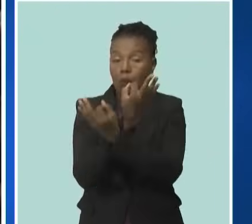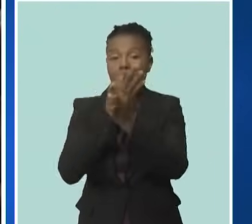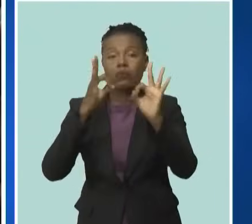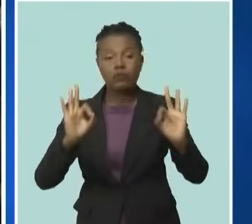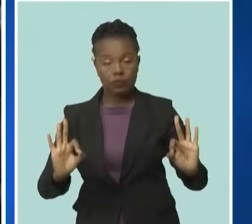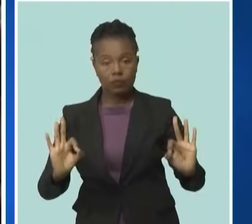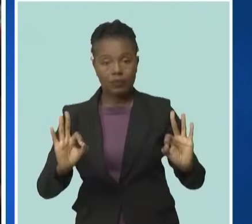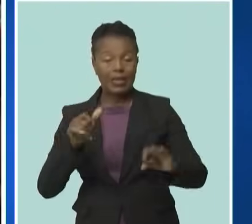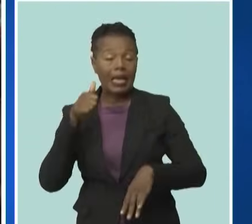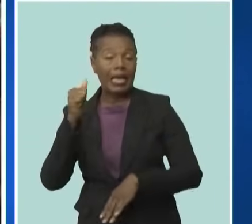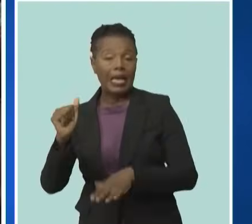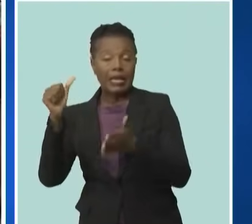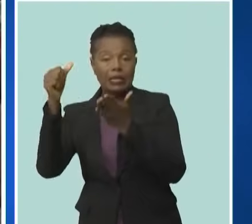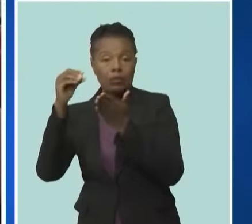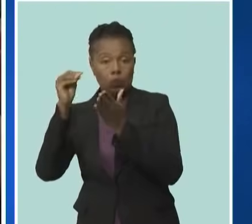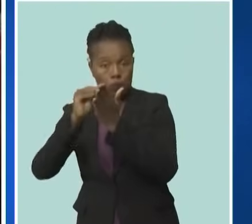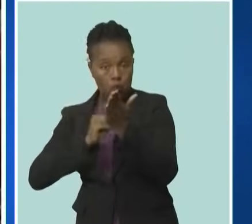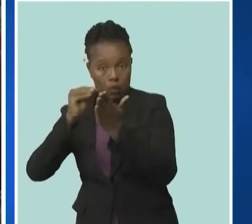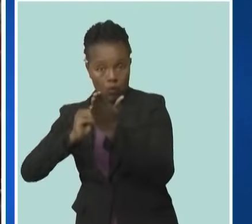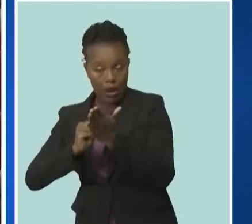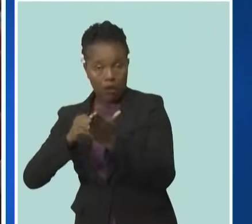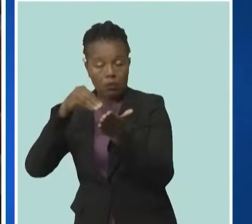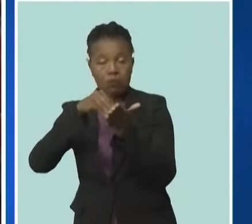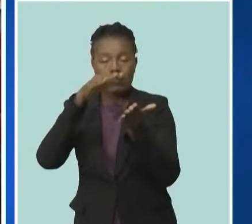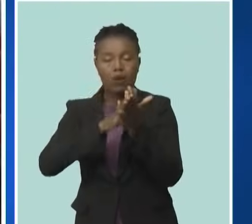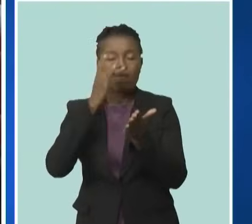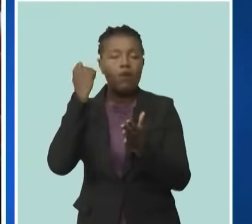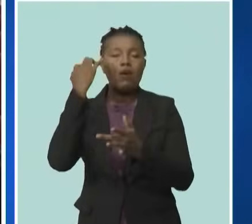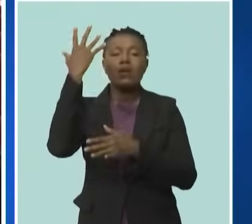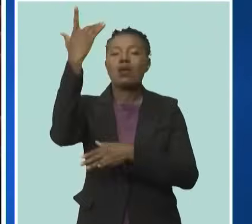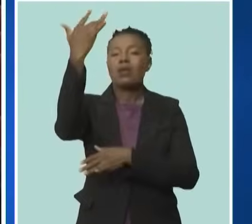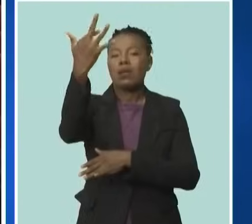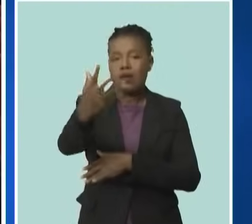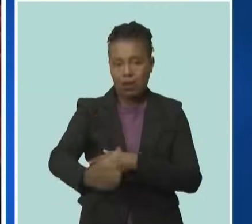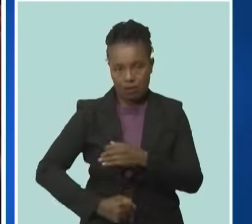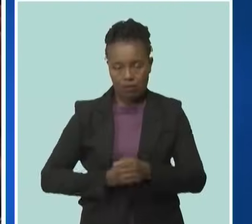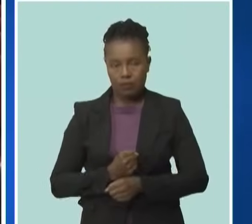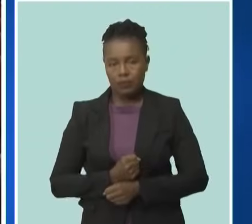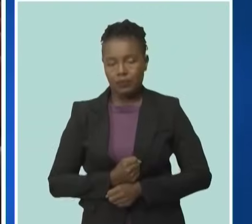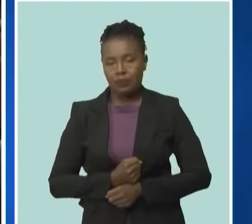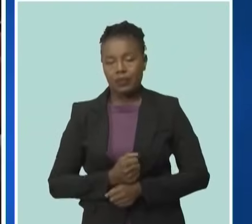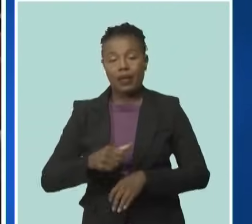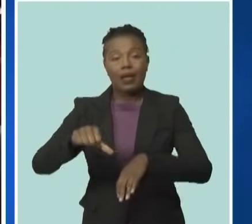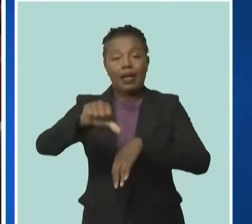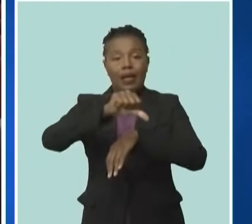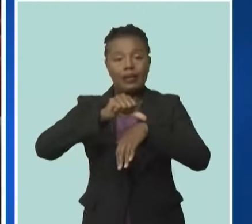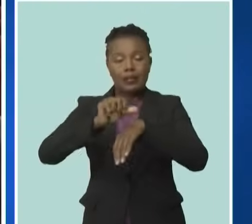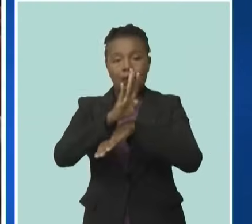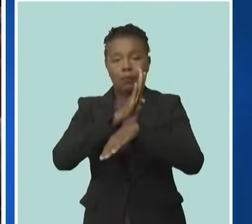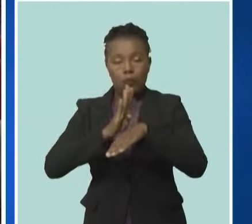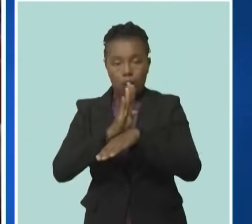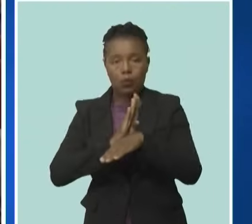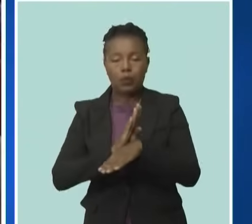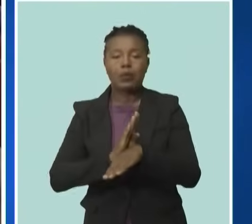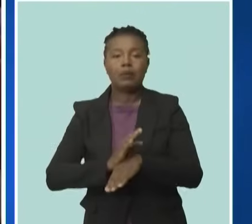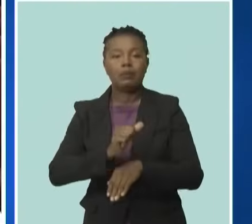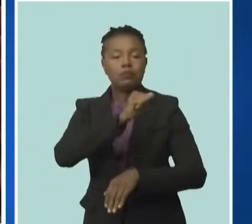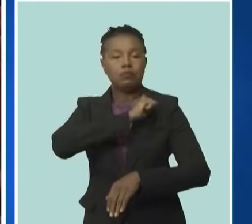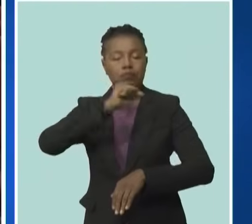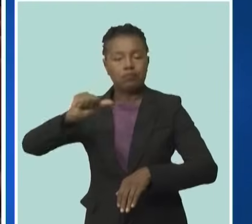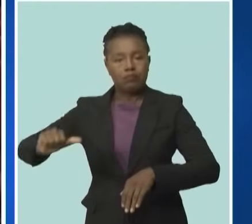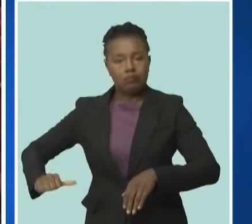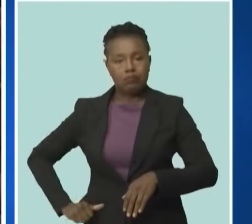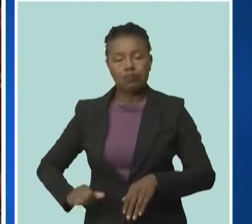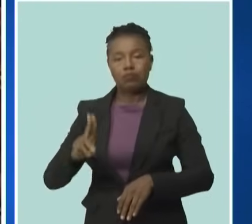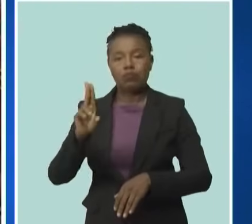be recorded on history's page for decades to come. Antiguan and Barbudan ambassador to the United